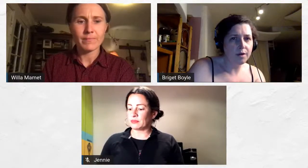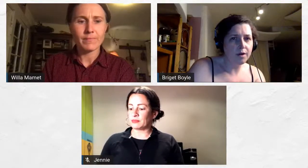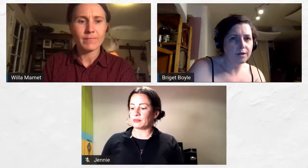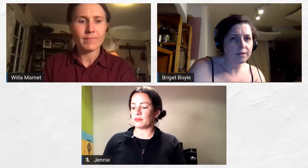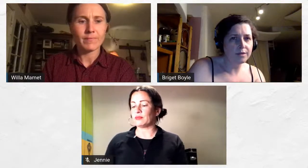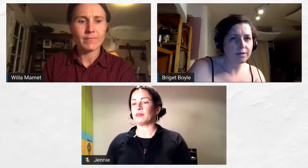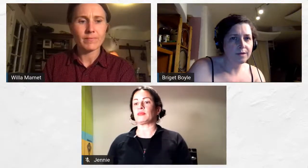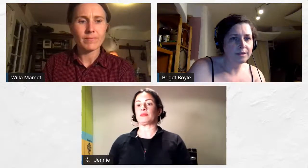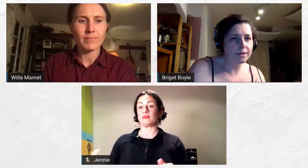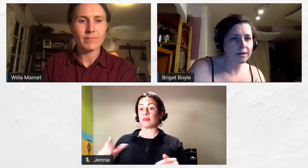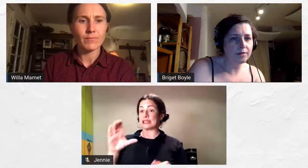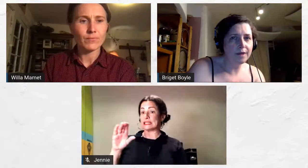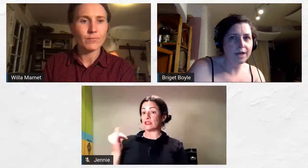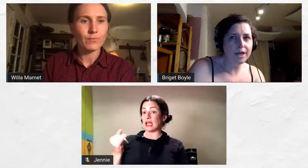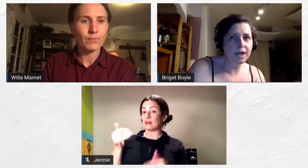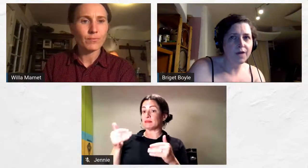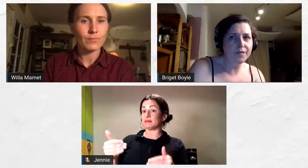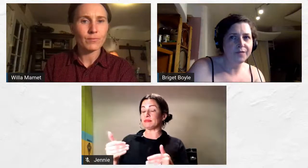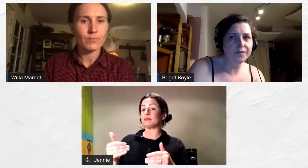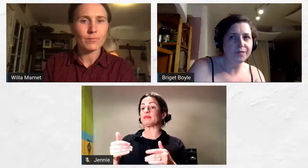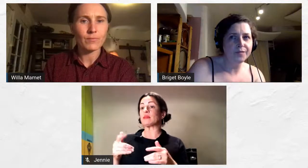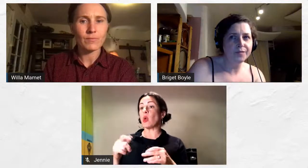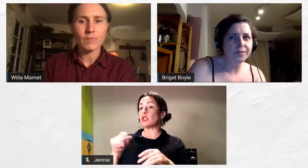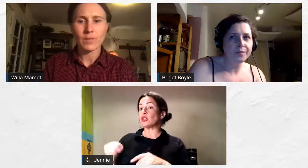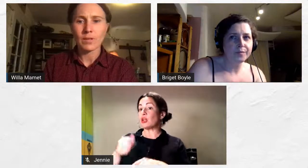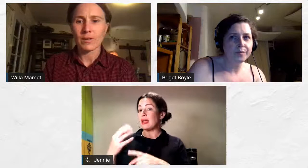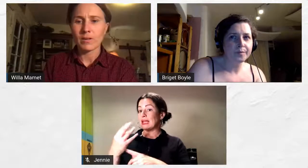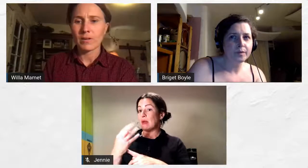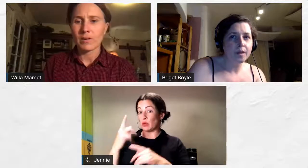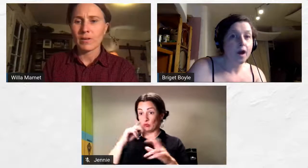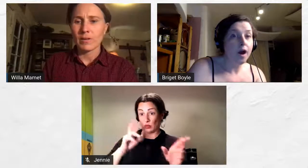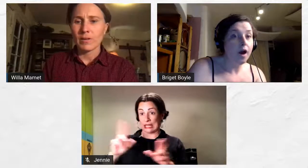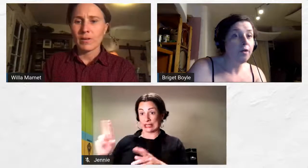your camera on so that we can see that you're ready to go?